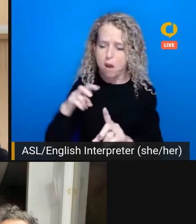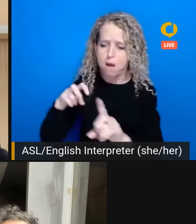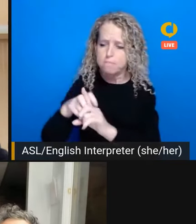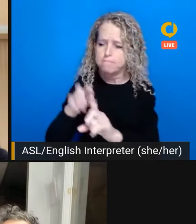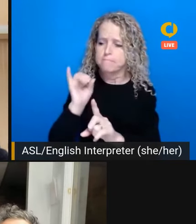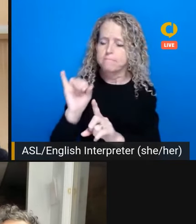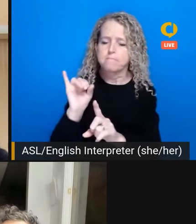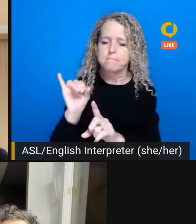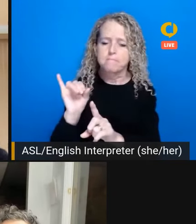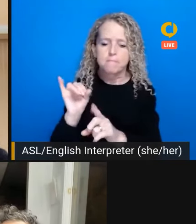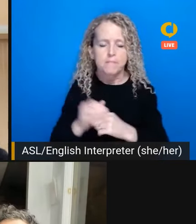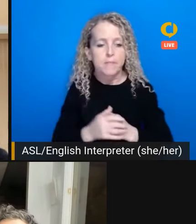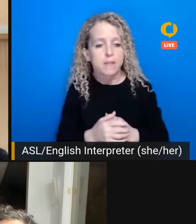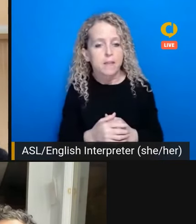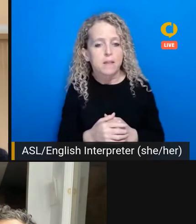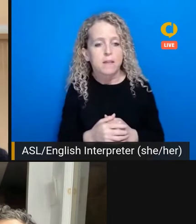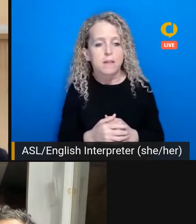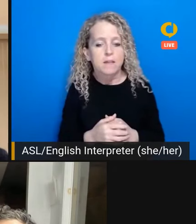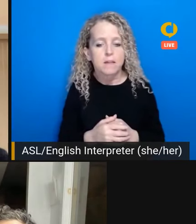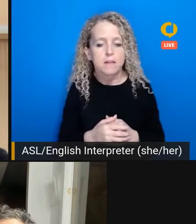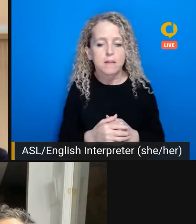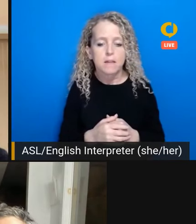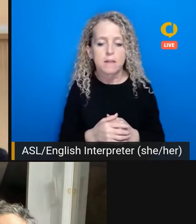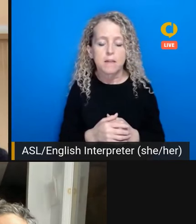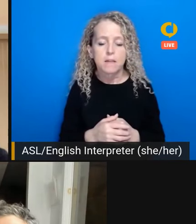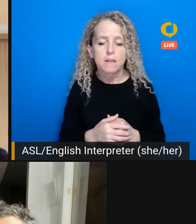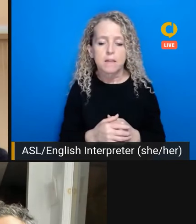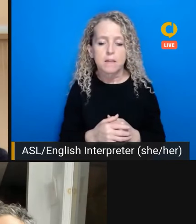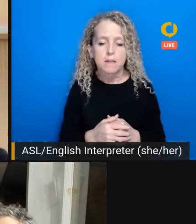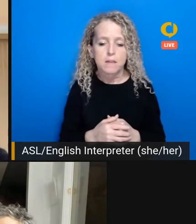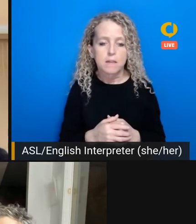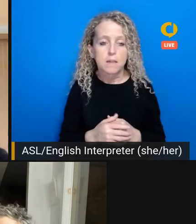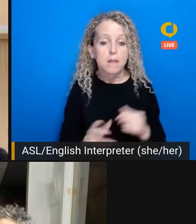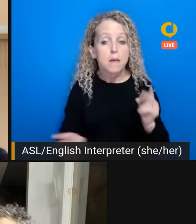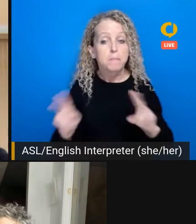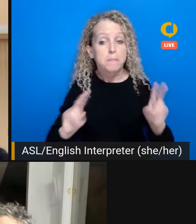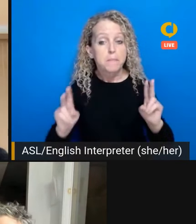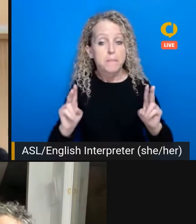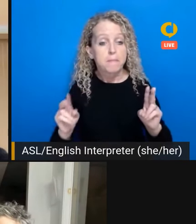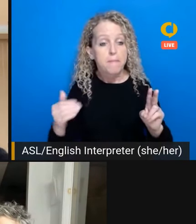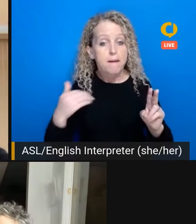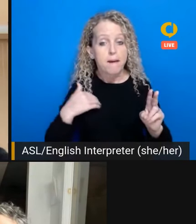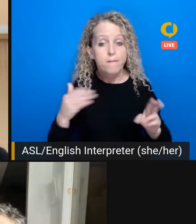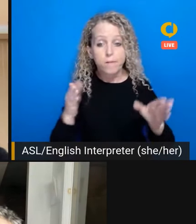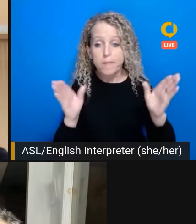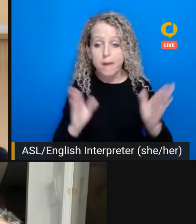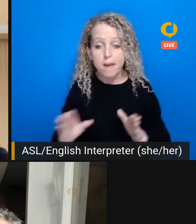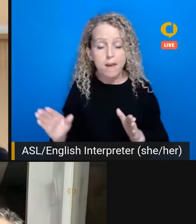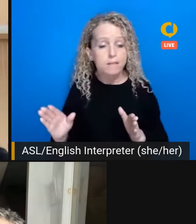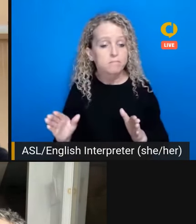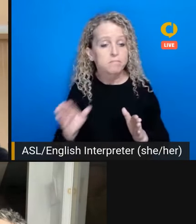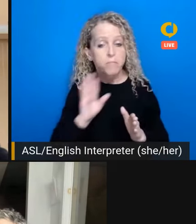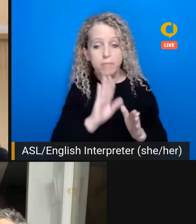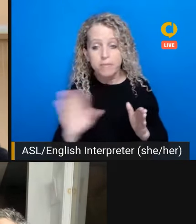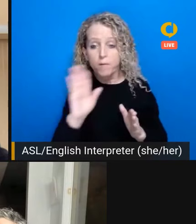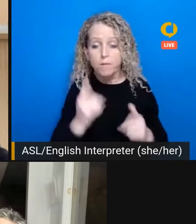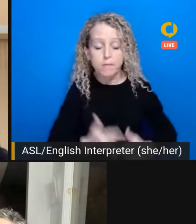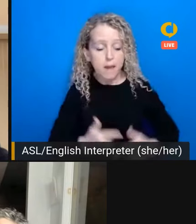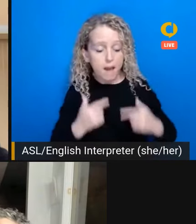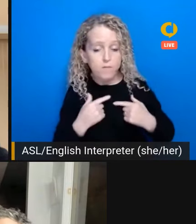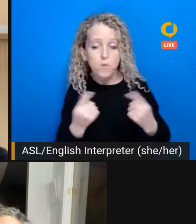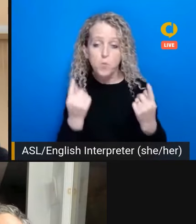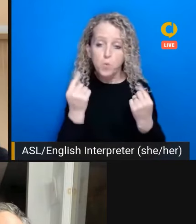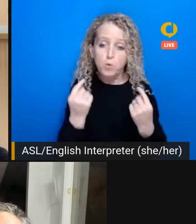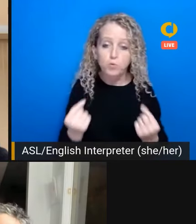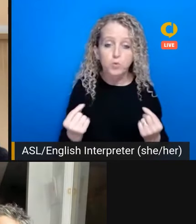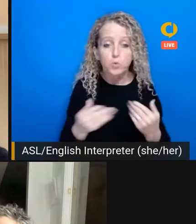people sort of have plans about how they will, like, how they'll live their lives and how they'll, where they'll go next. But those plans are